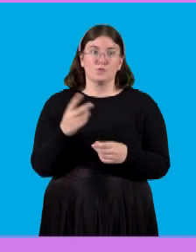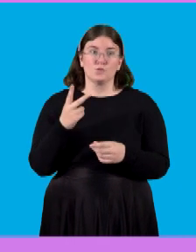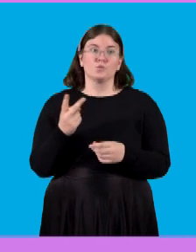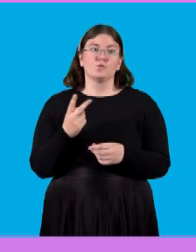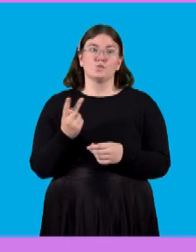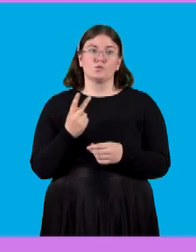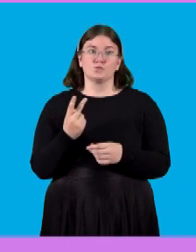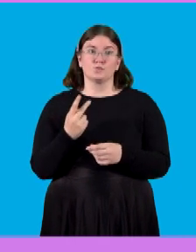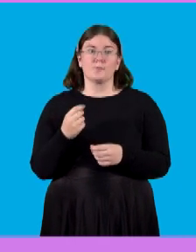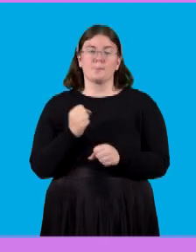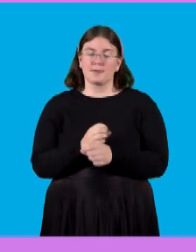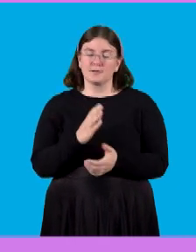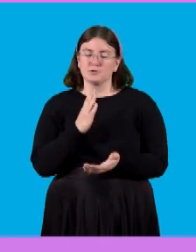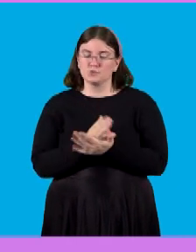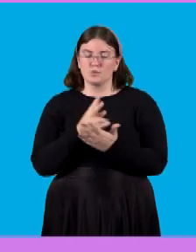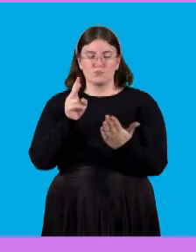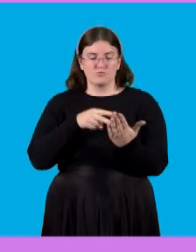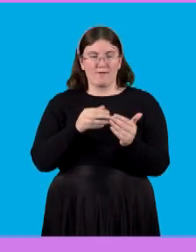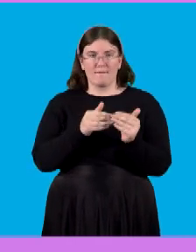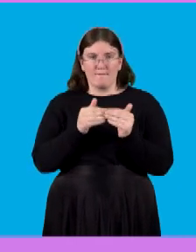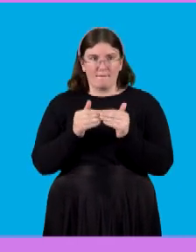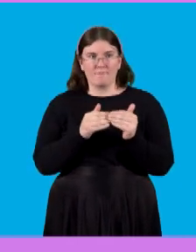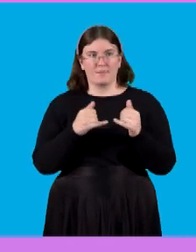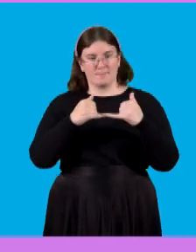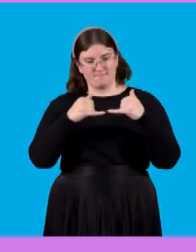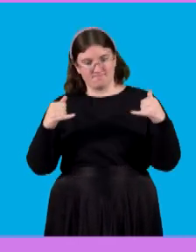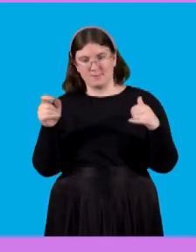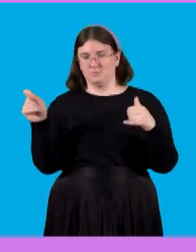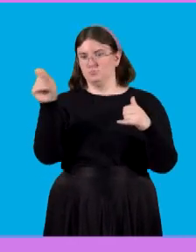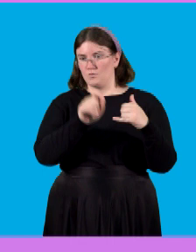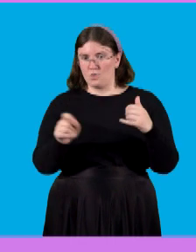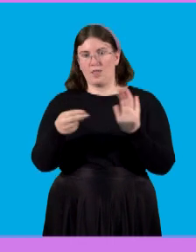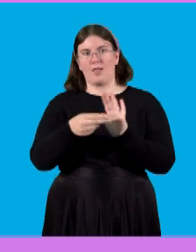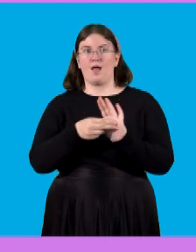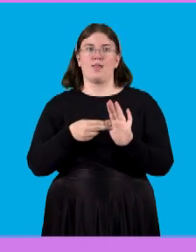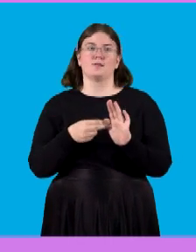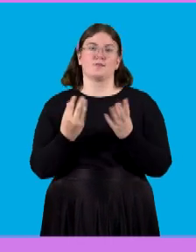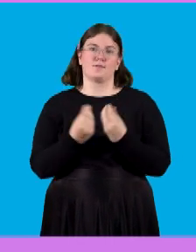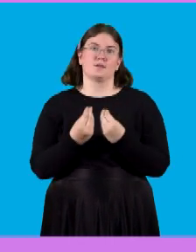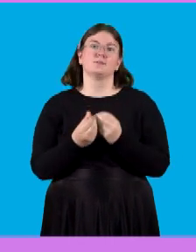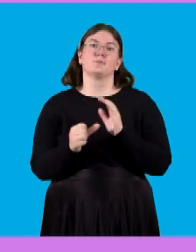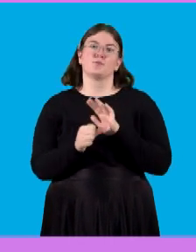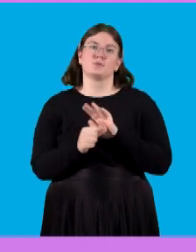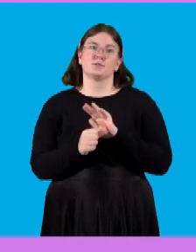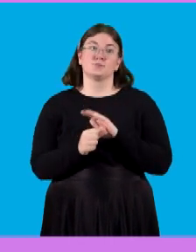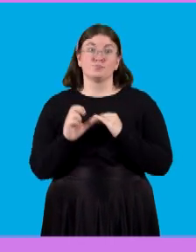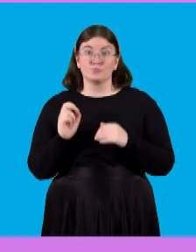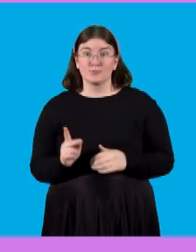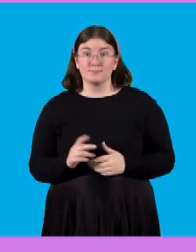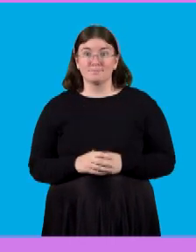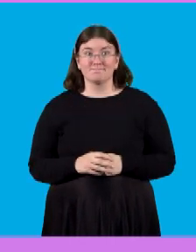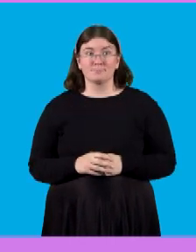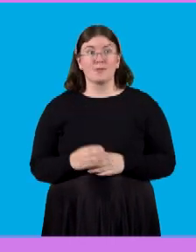inclusive and VAT inclusive. And as I always indicate, read with due diligence. Underline, encircle,